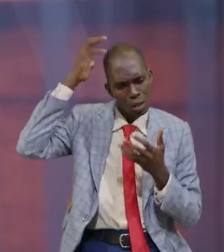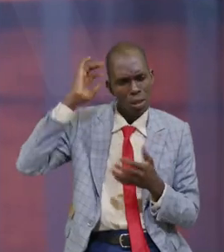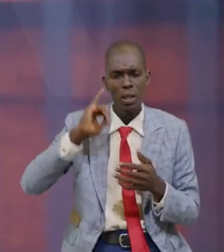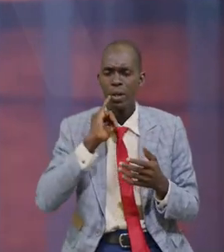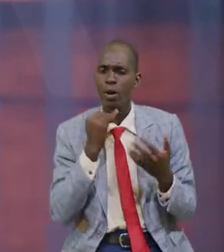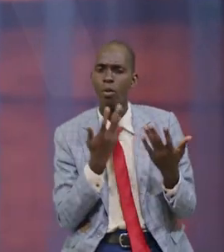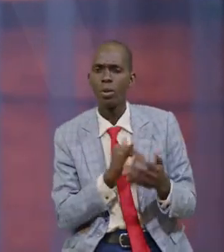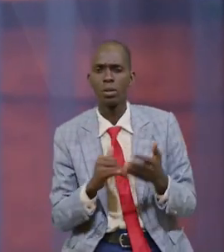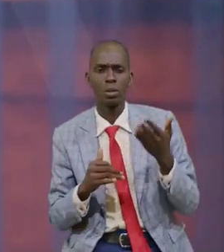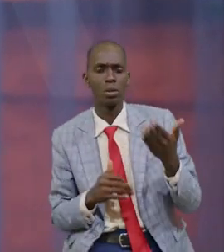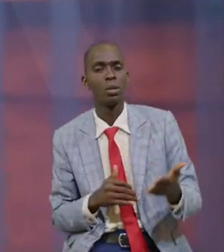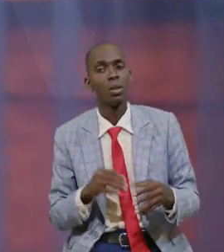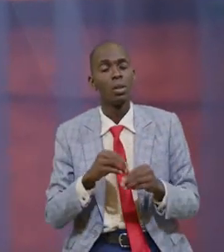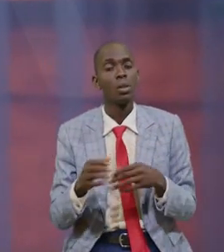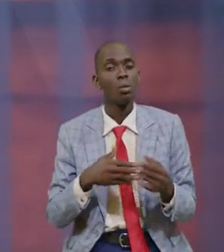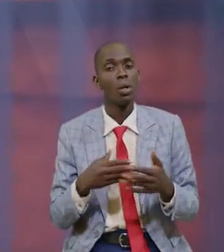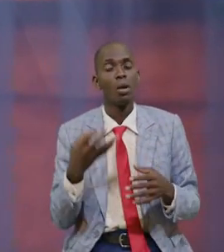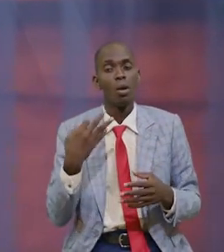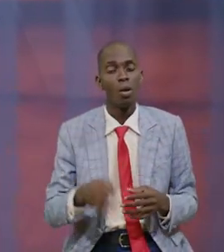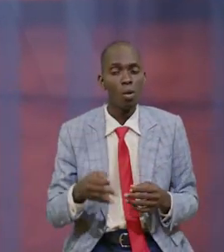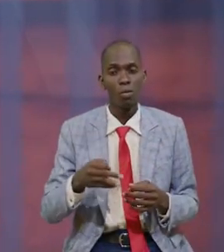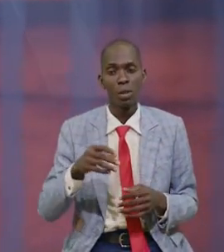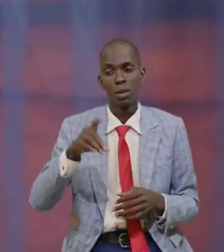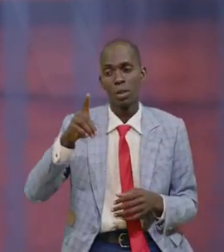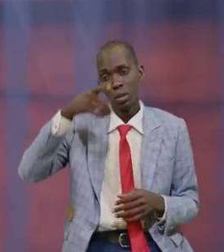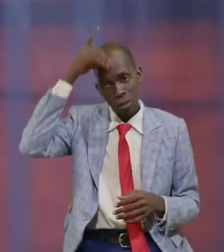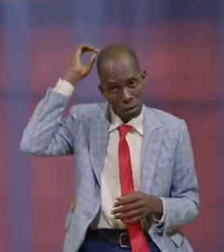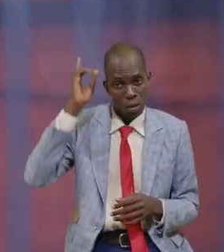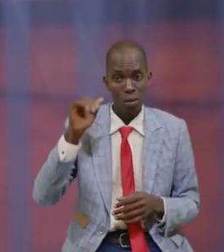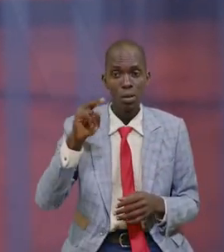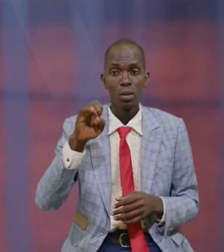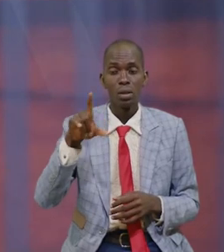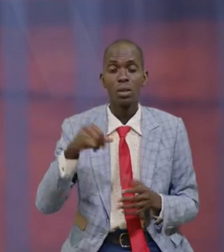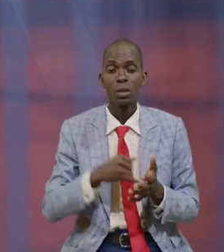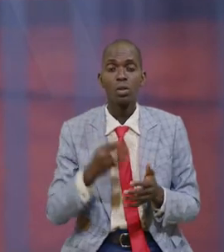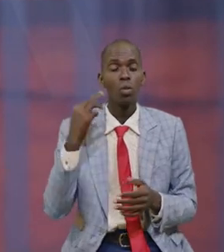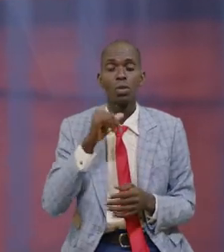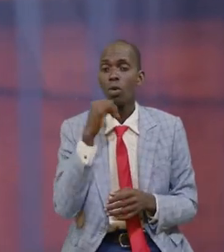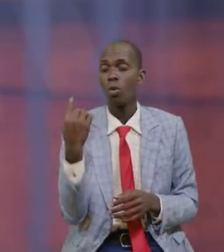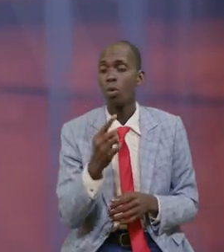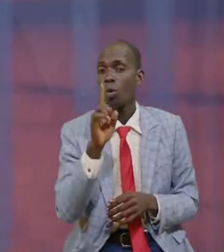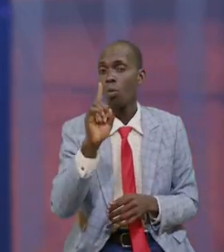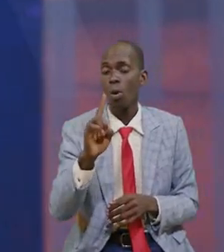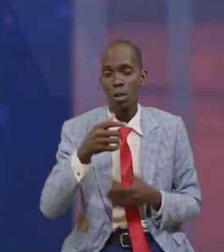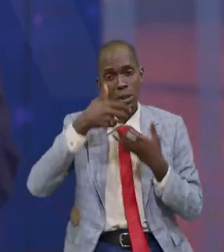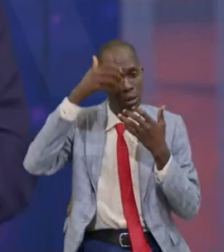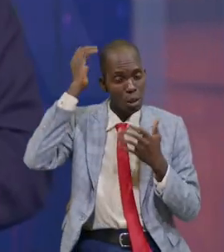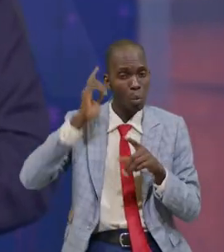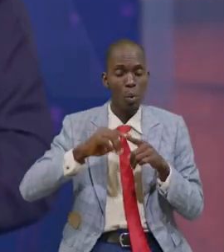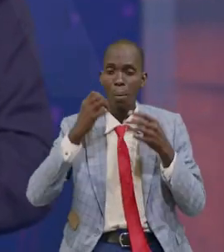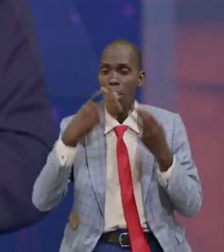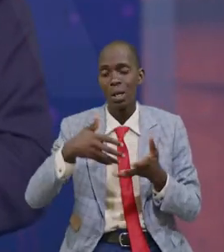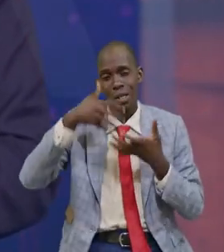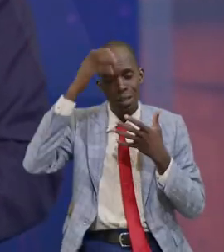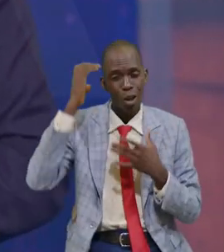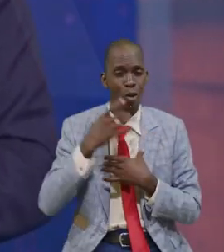the case of Daniel, not just one lion, lions, lions, lions. And those lions were hungry. And they said, we're going to